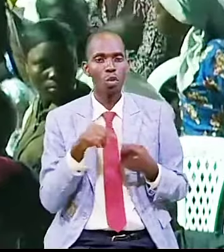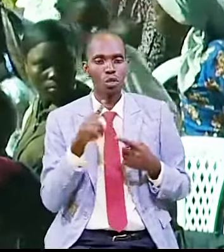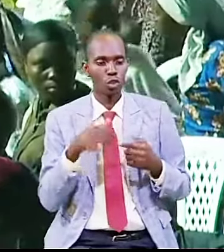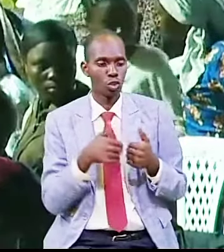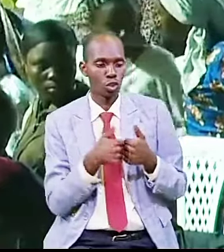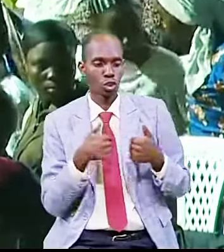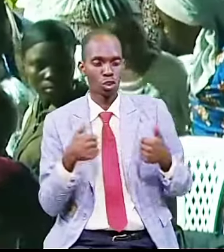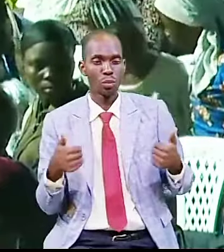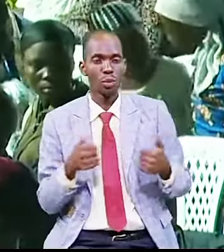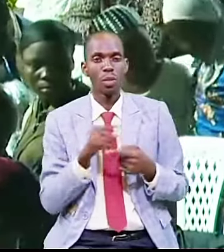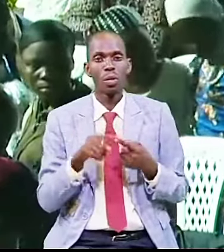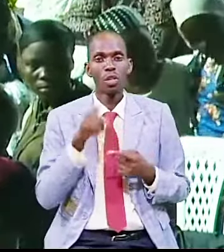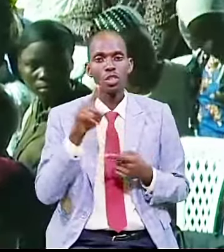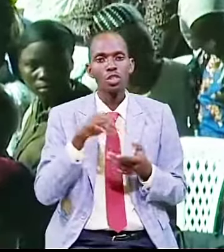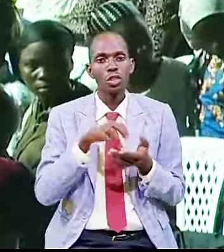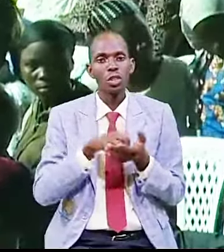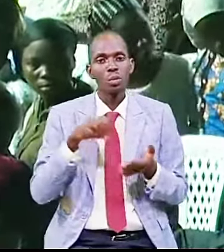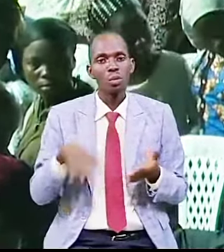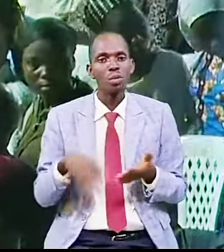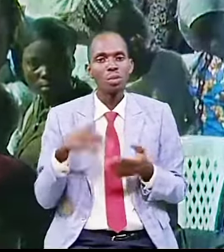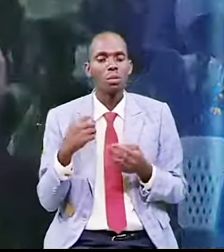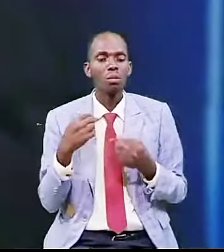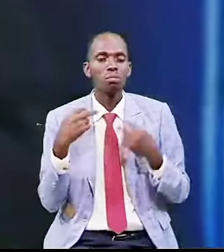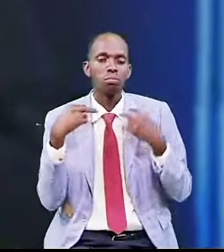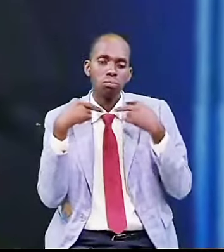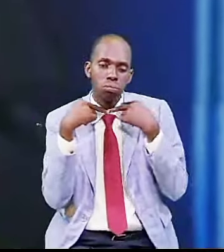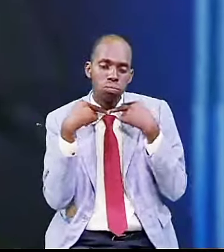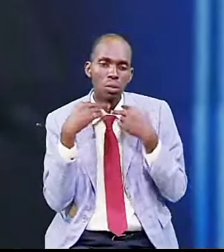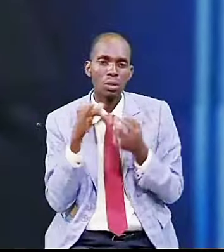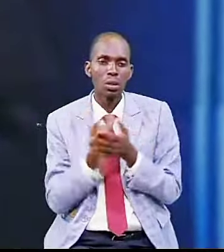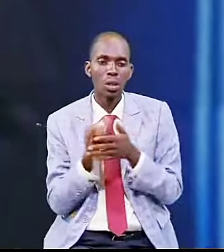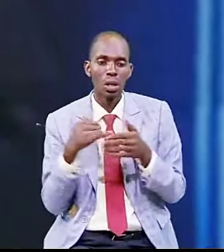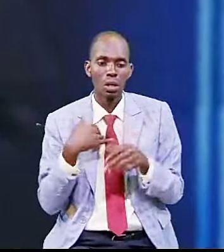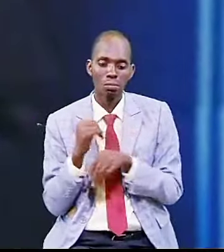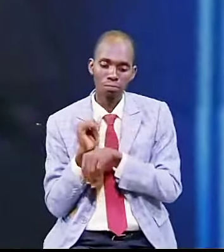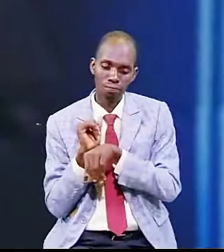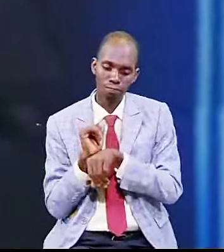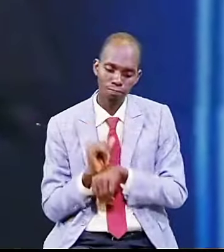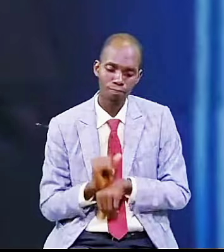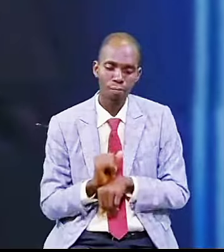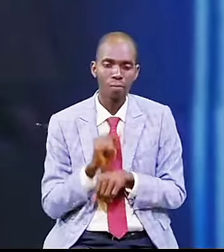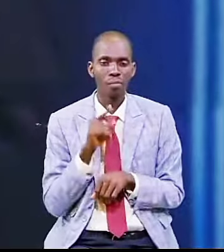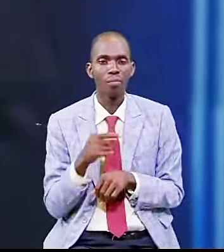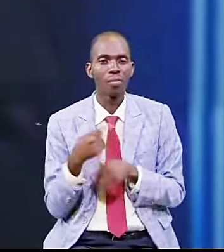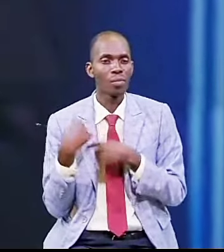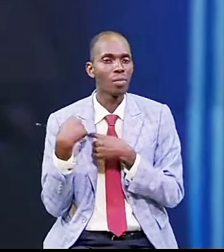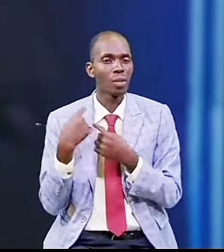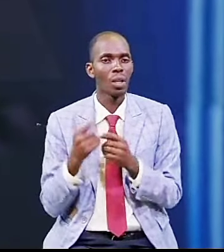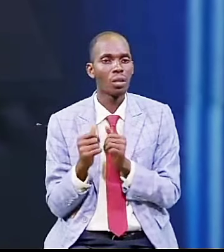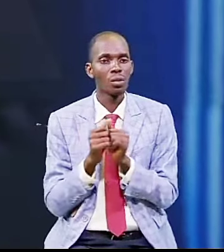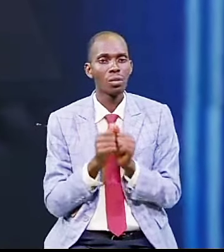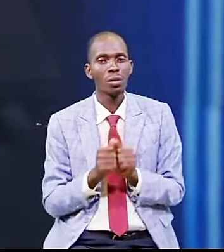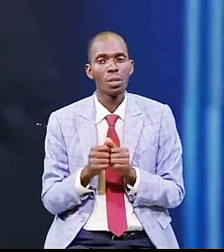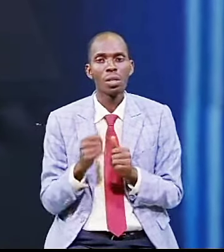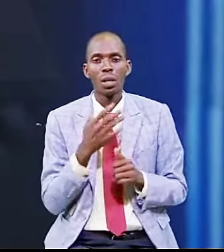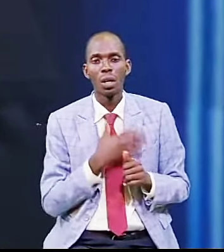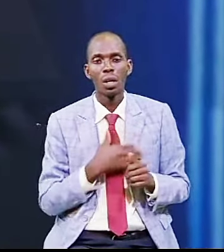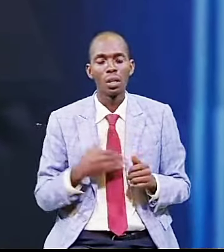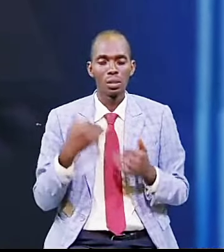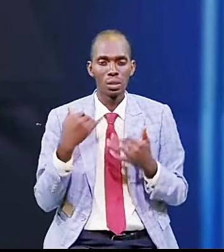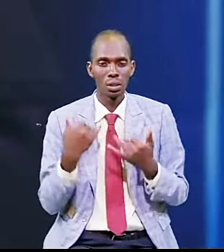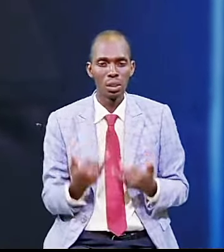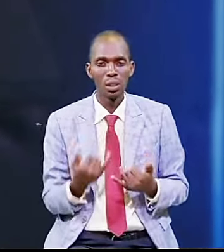yoke that has kept you together, then he says, and come out from among them and be